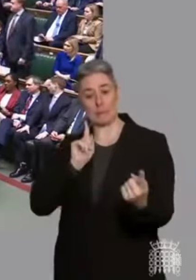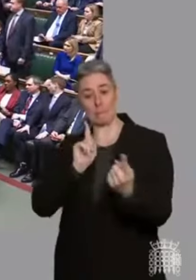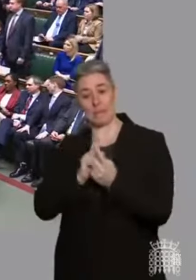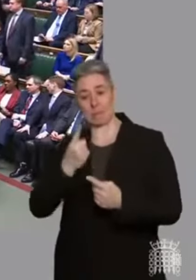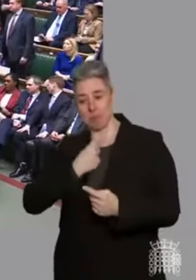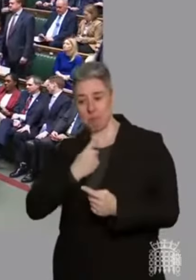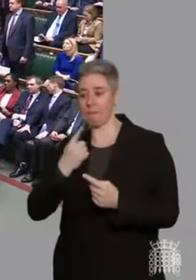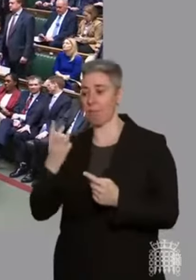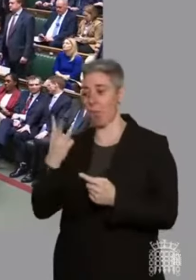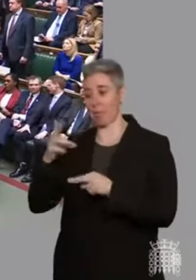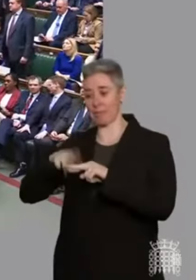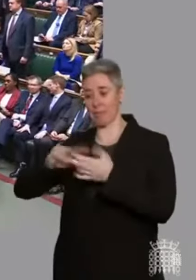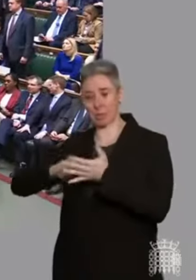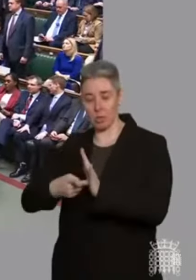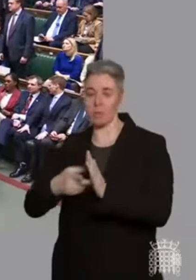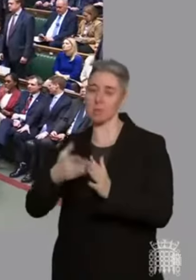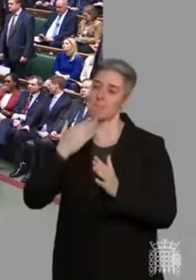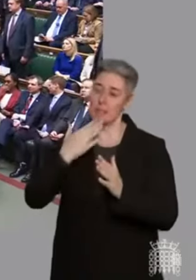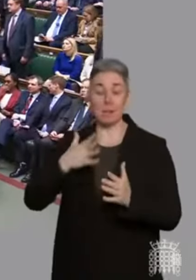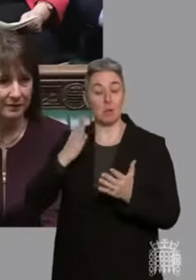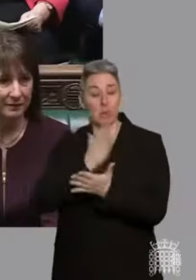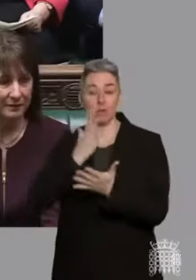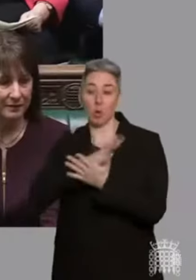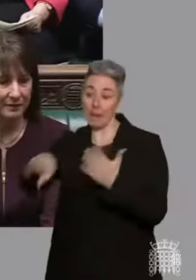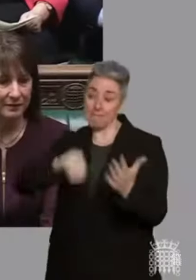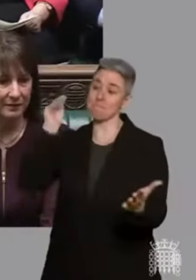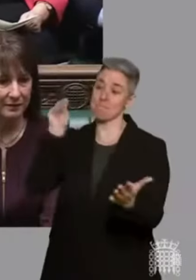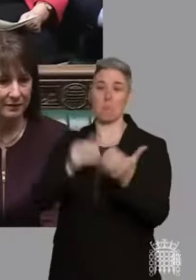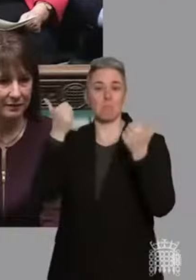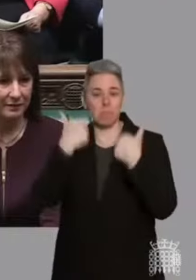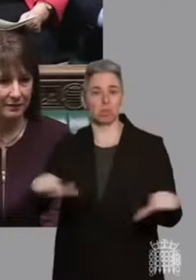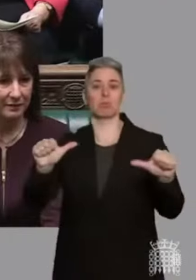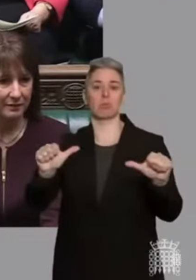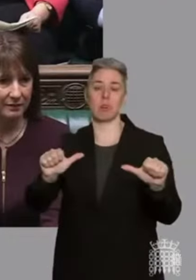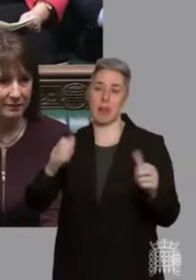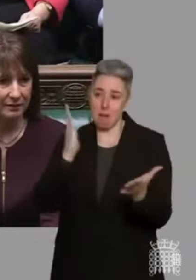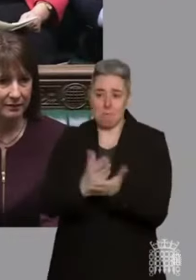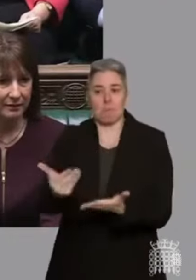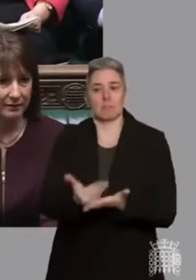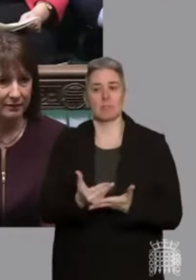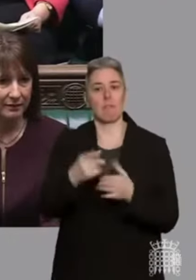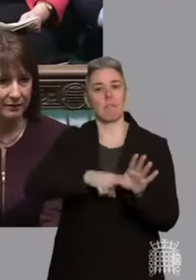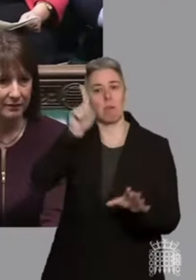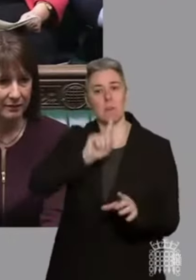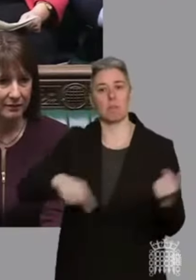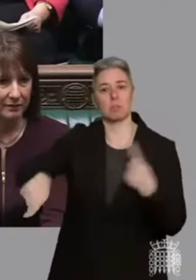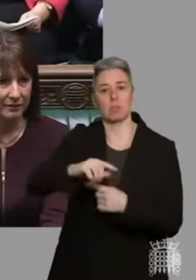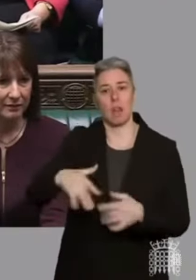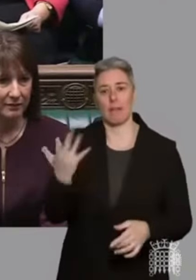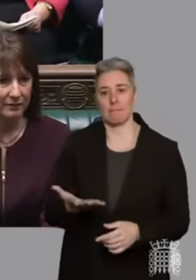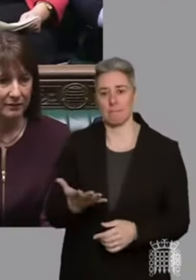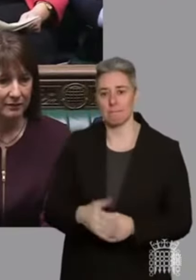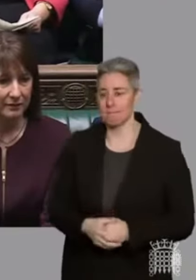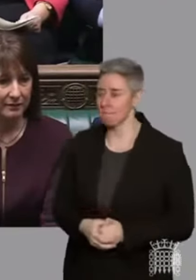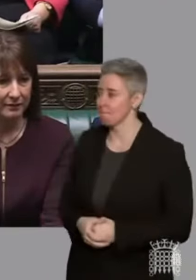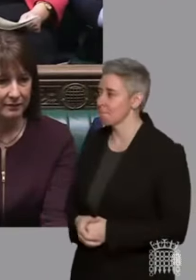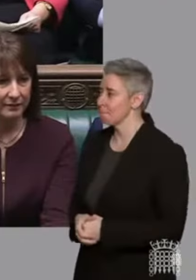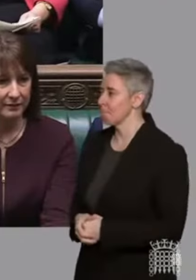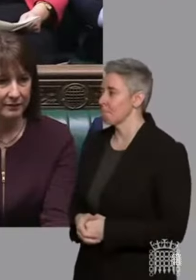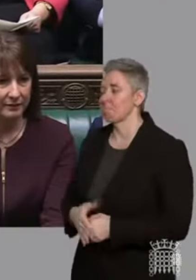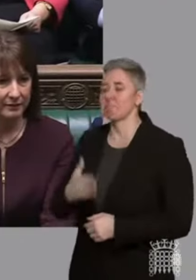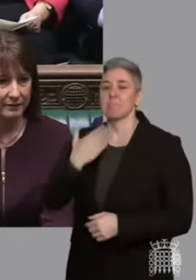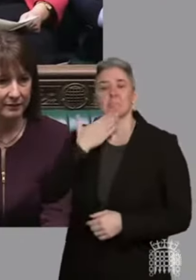Well, can I thank him for steadfastly raising this really important issue, particularly during Children's Mental Health Week.